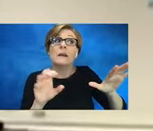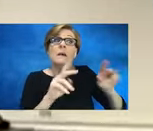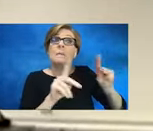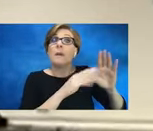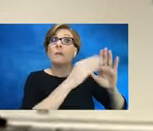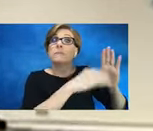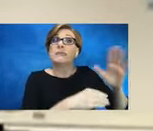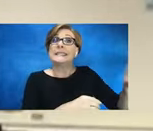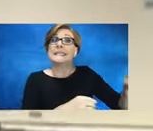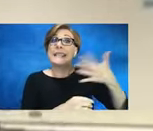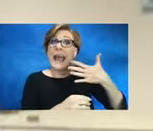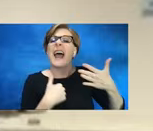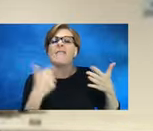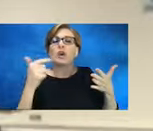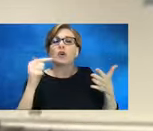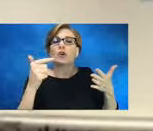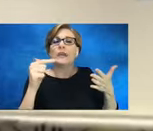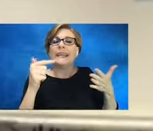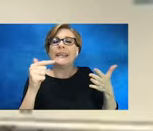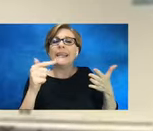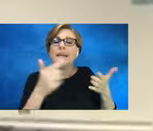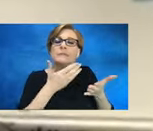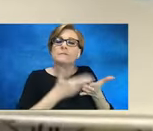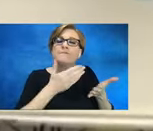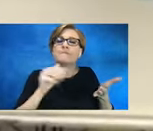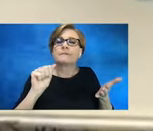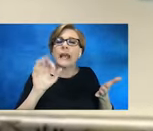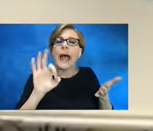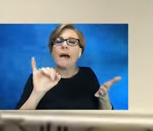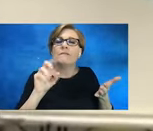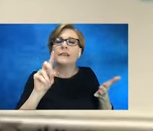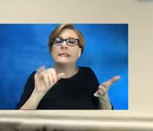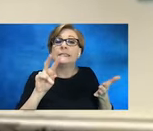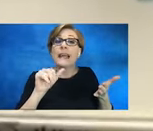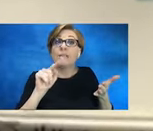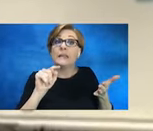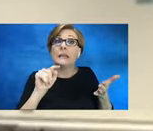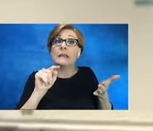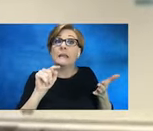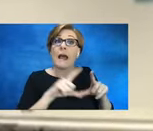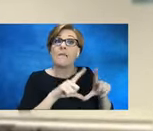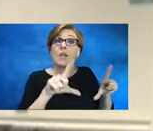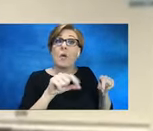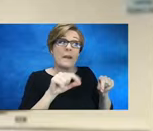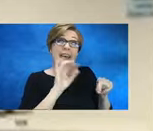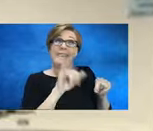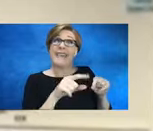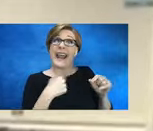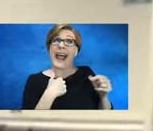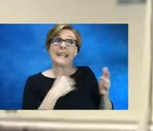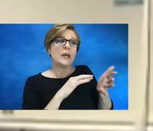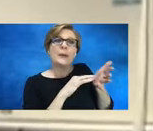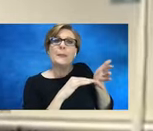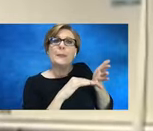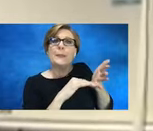to us through a green affidavit envelope. That has a specific serial number that's tied to the voter, can be traced right back